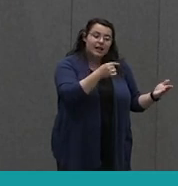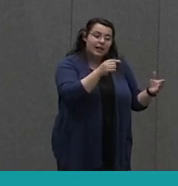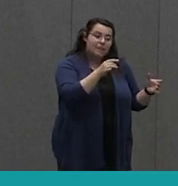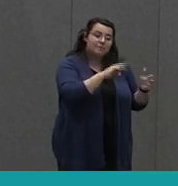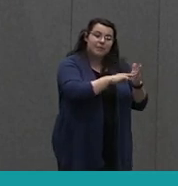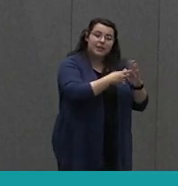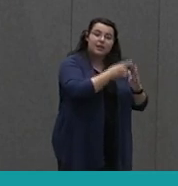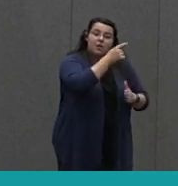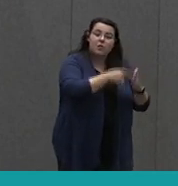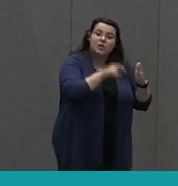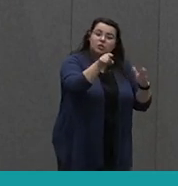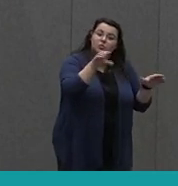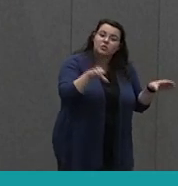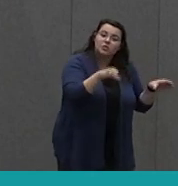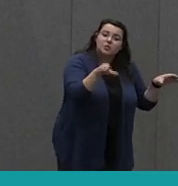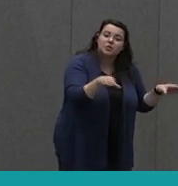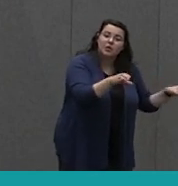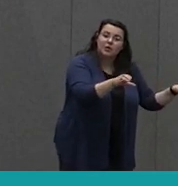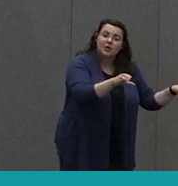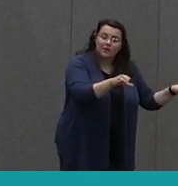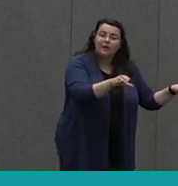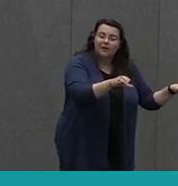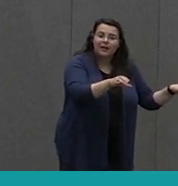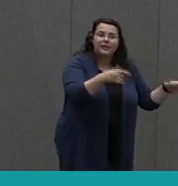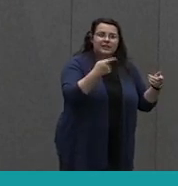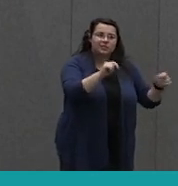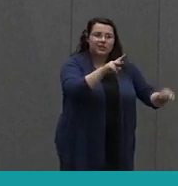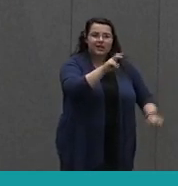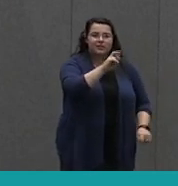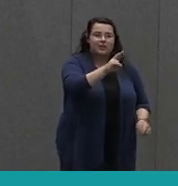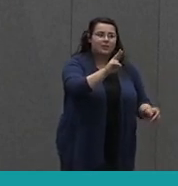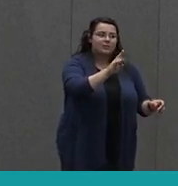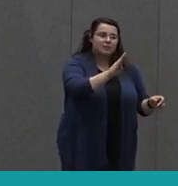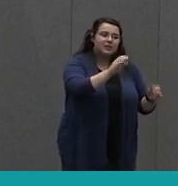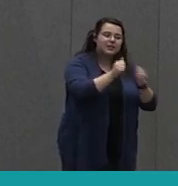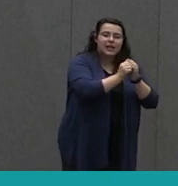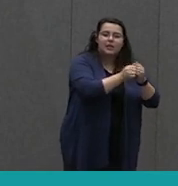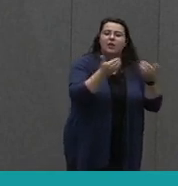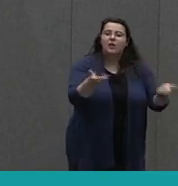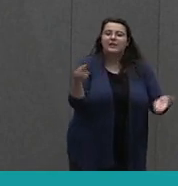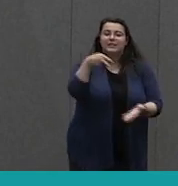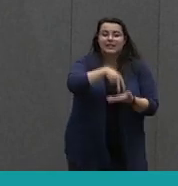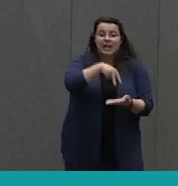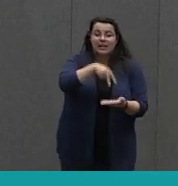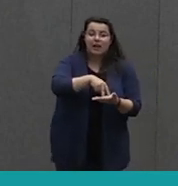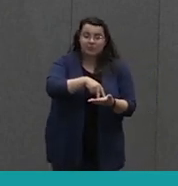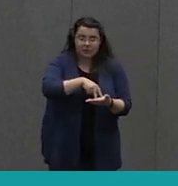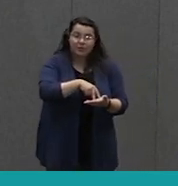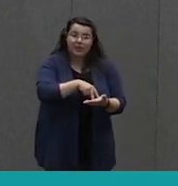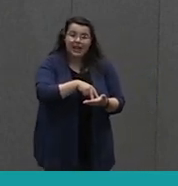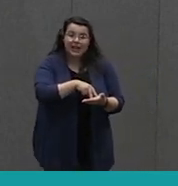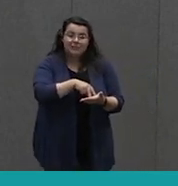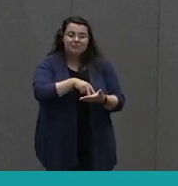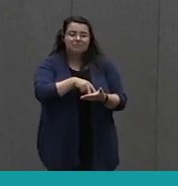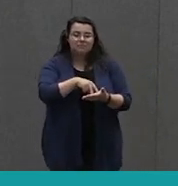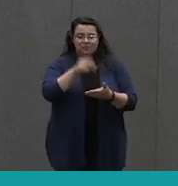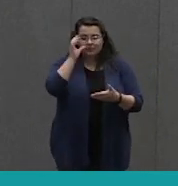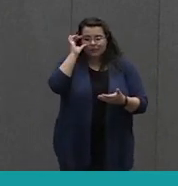computer or maybe a cell phone, or if someone in your family does, you could say, where do we put all of our